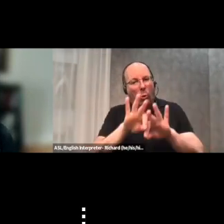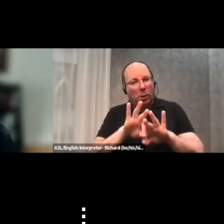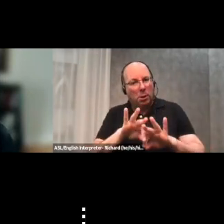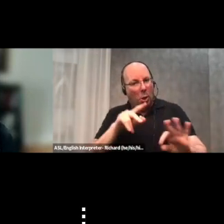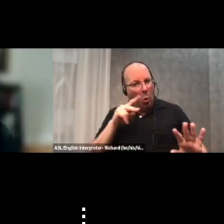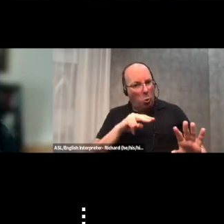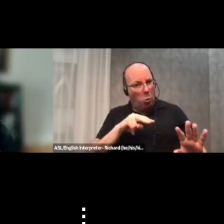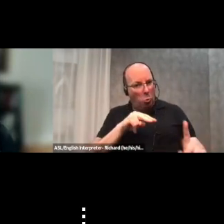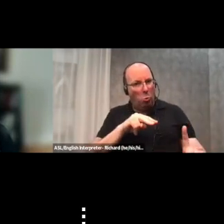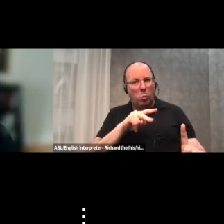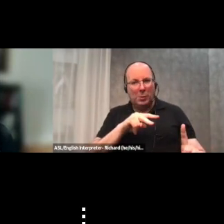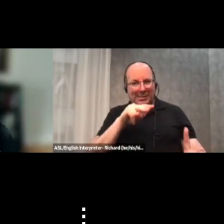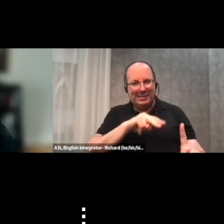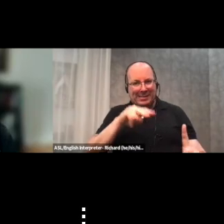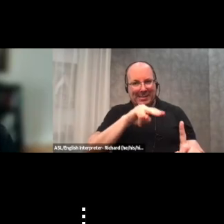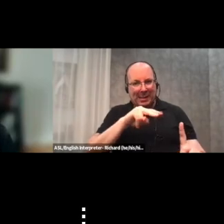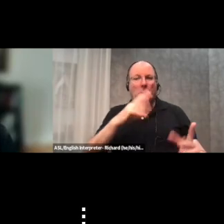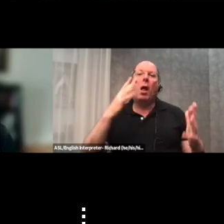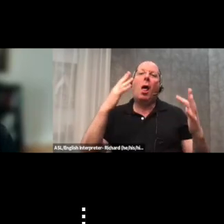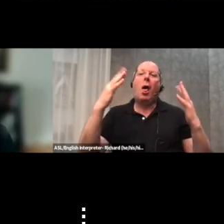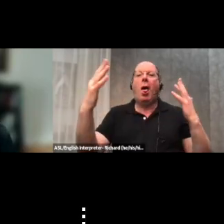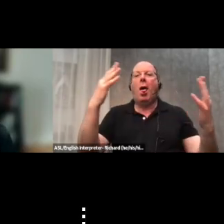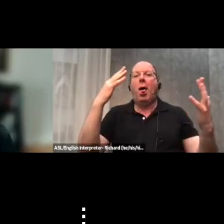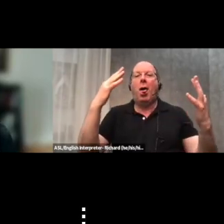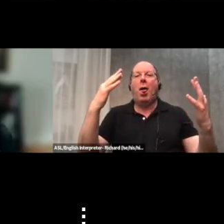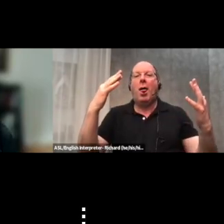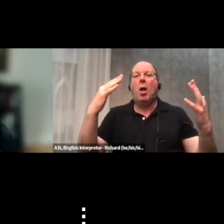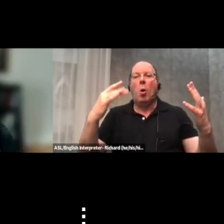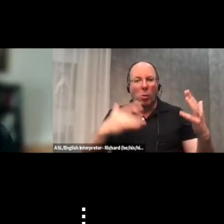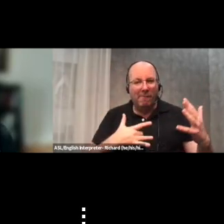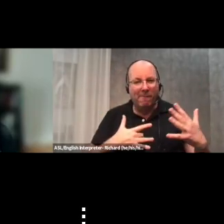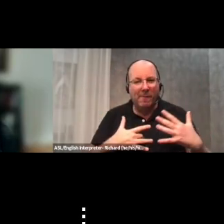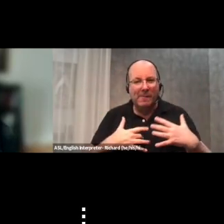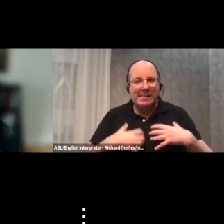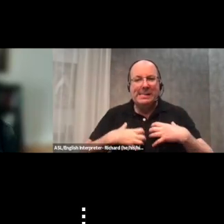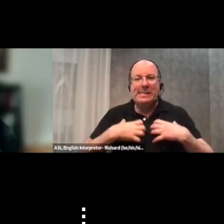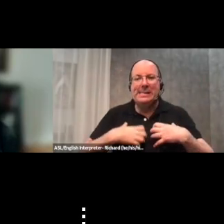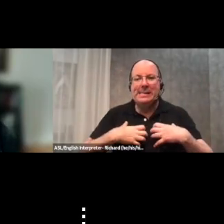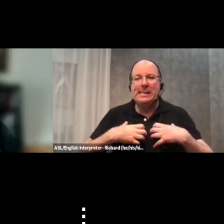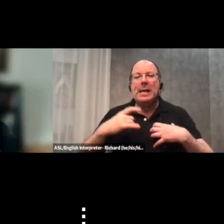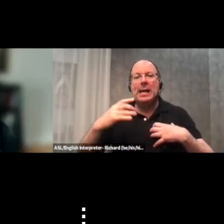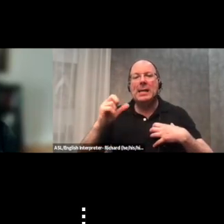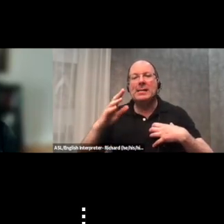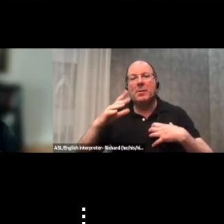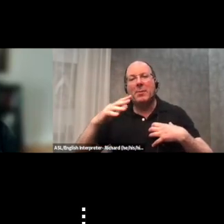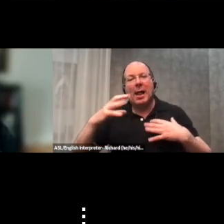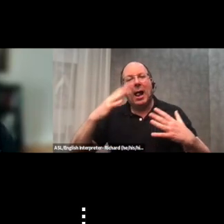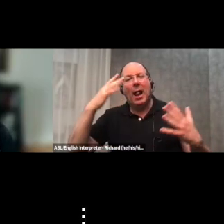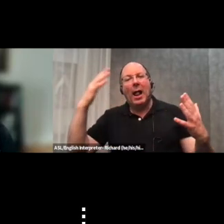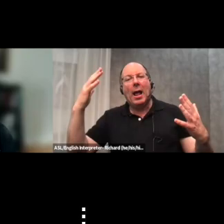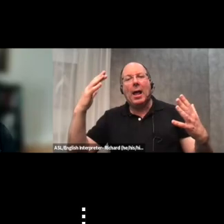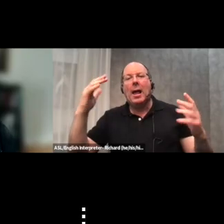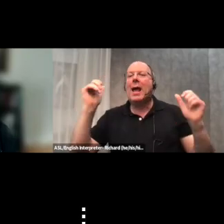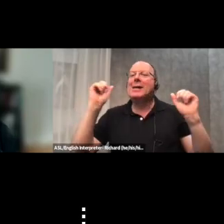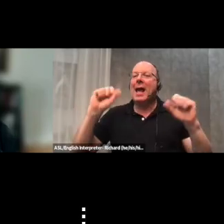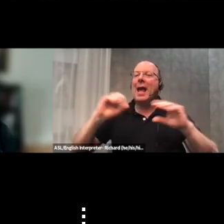submissive for signs of subspace and signs of distress. If a person is in subspace, they may not be able to